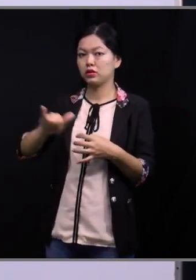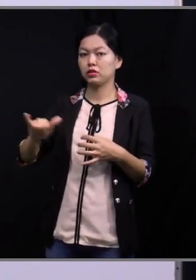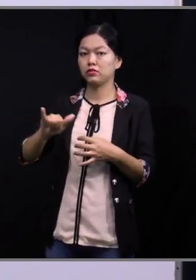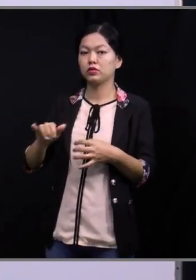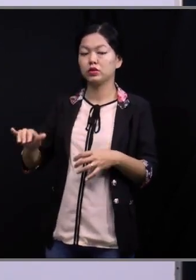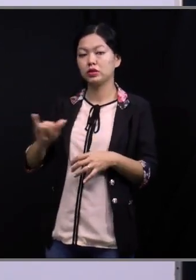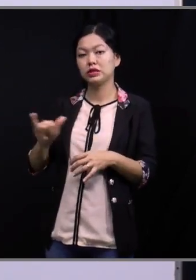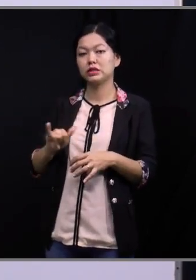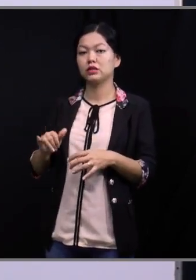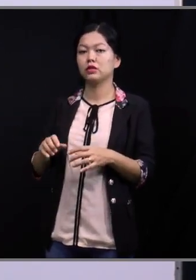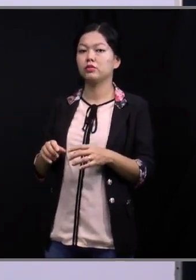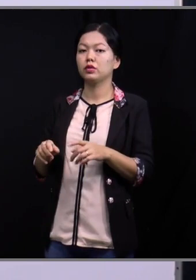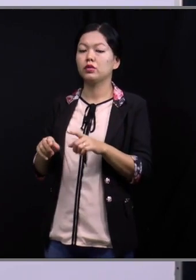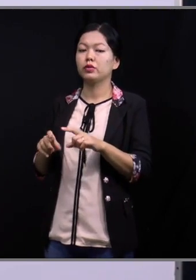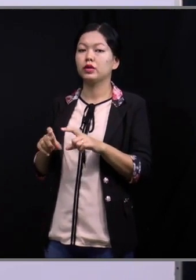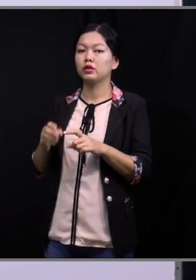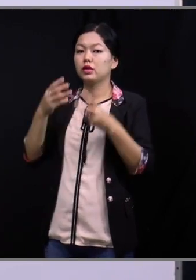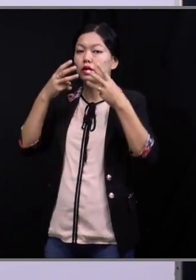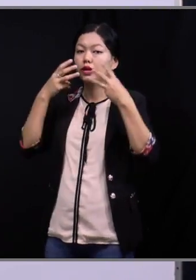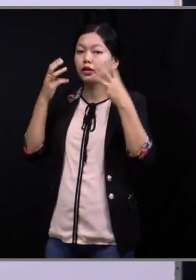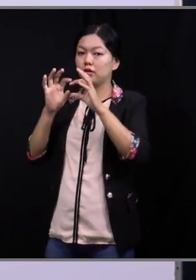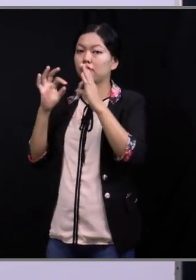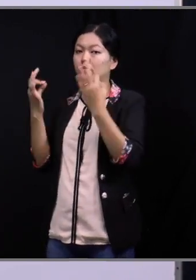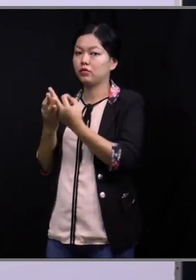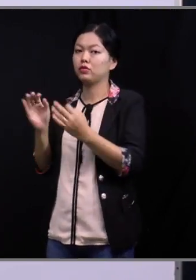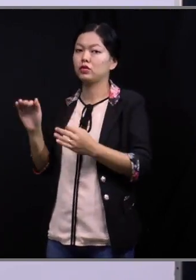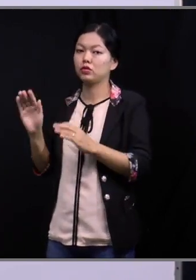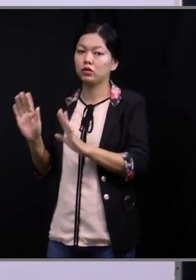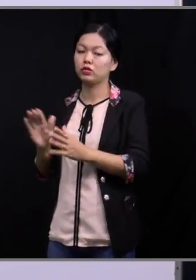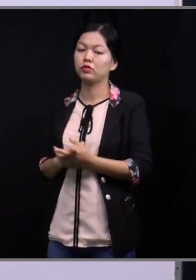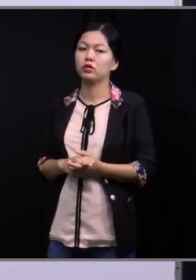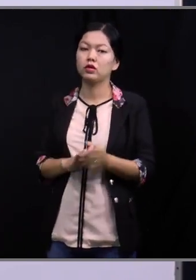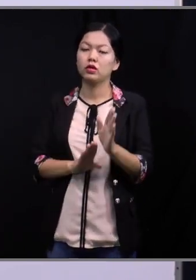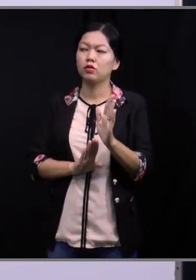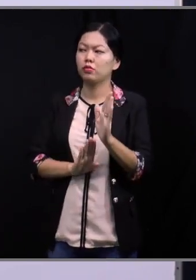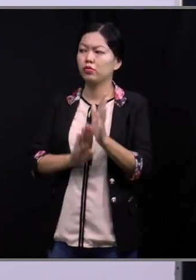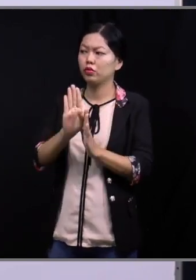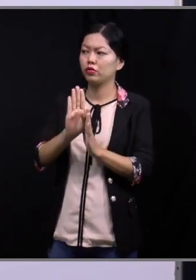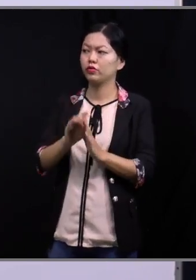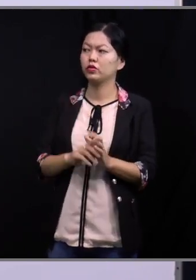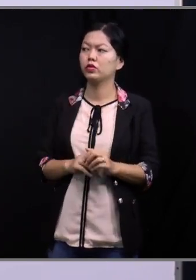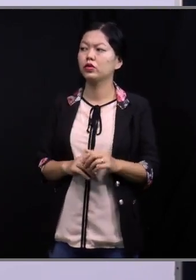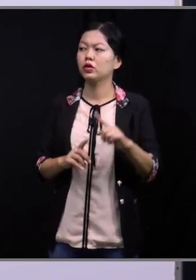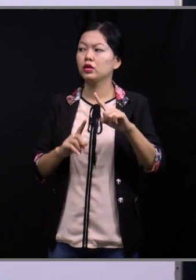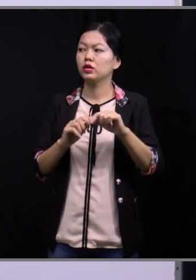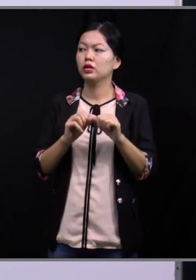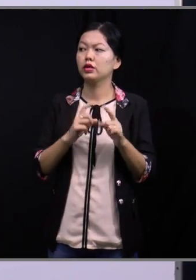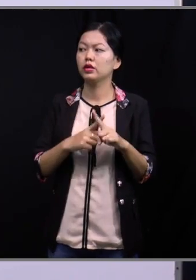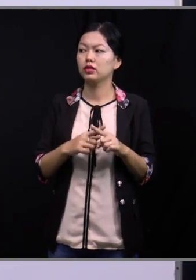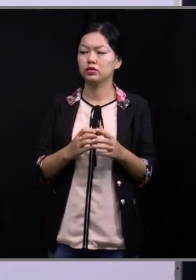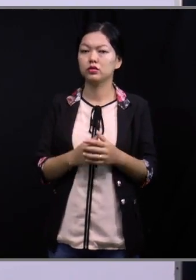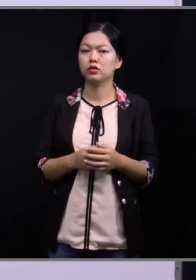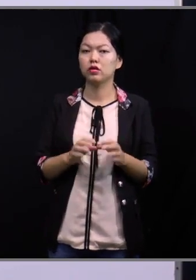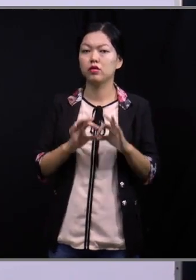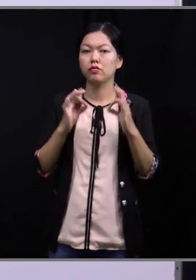But as you move on, as we move up higher the taxonomic categories, you find that the similar characters existing in between